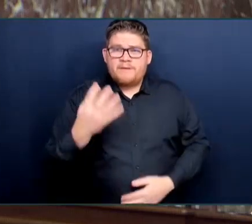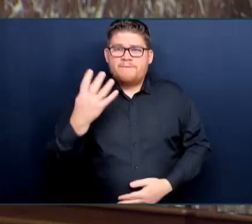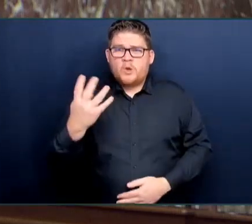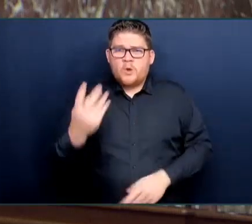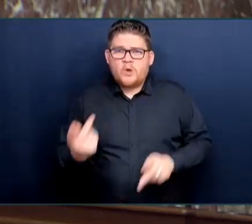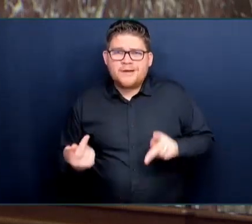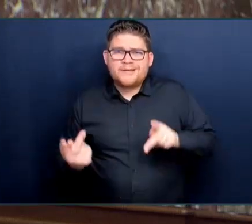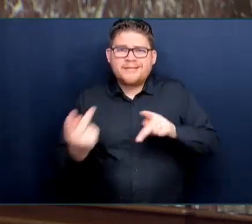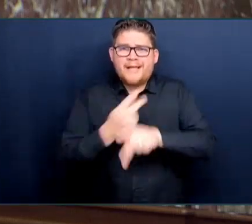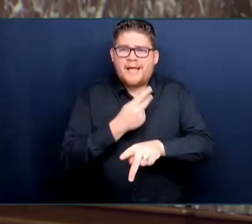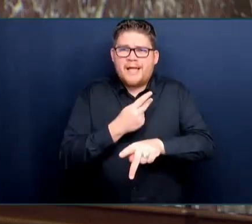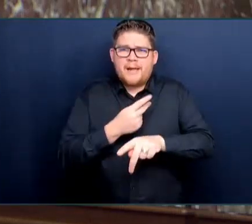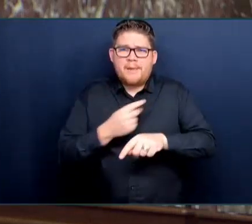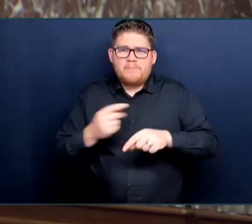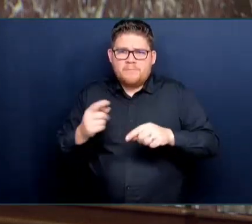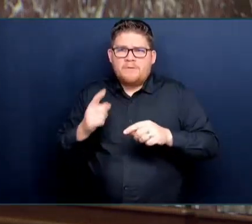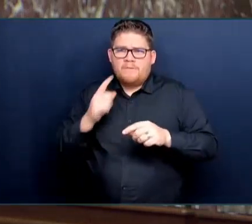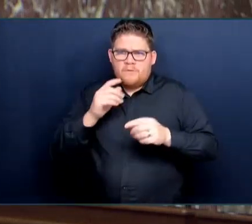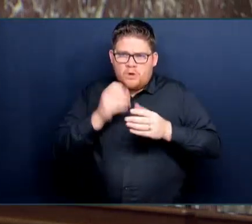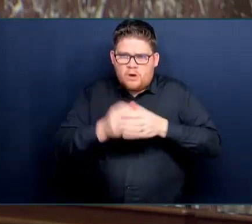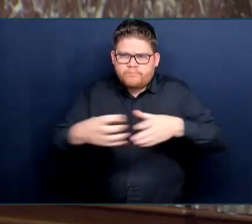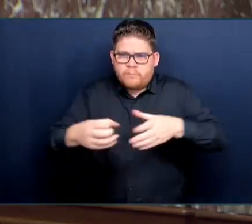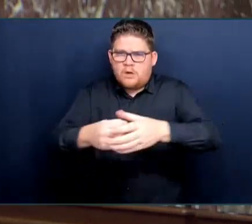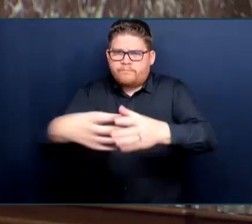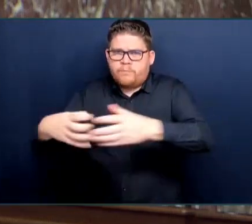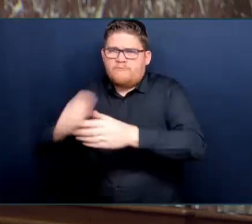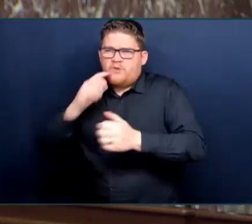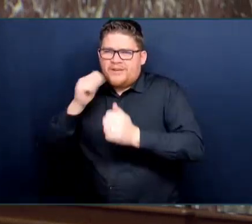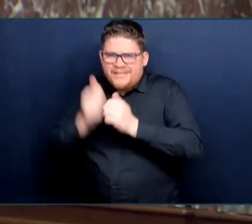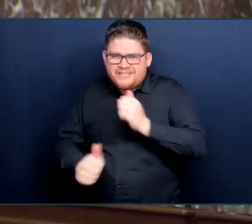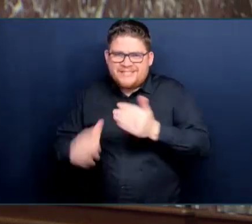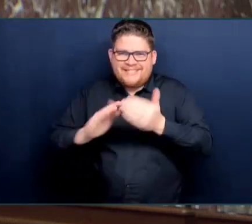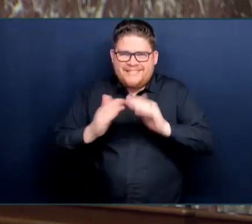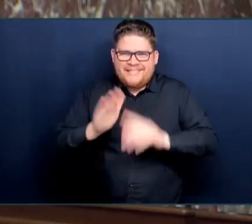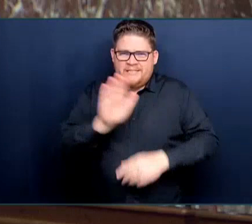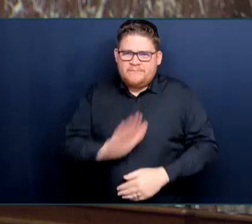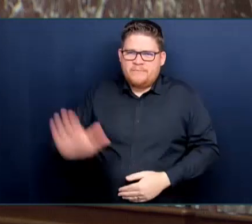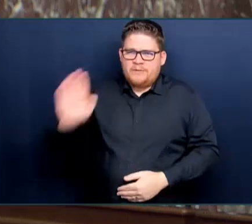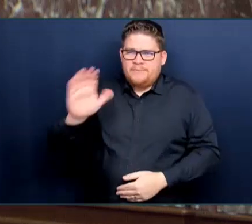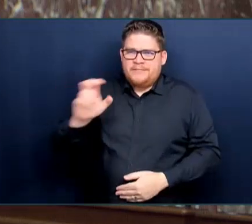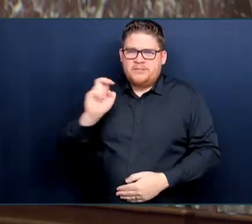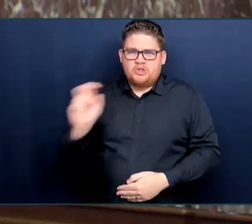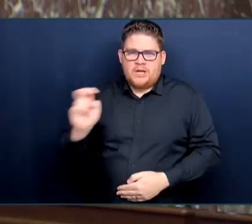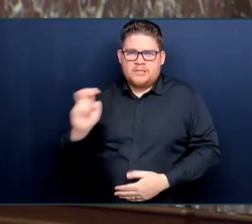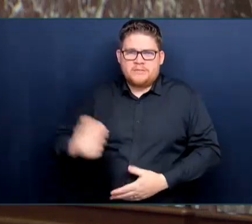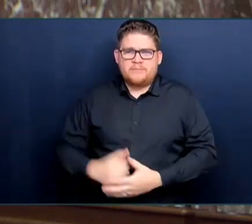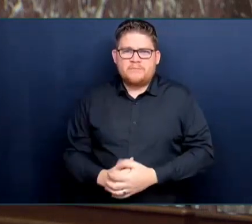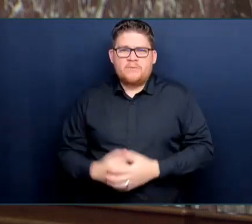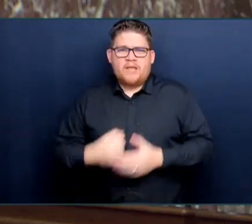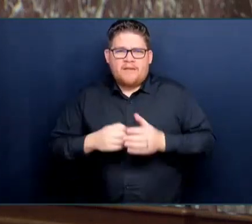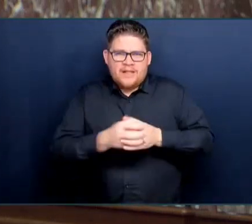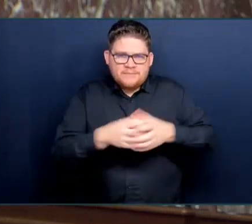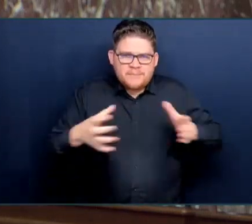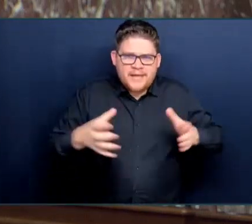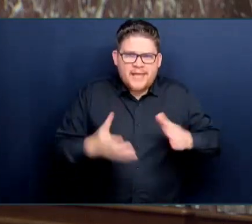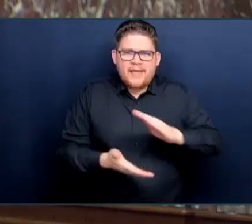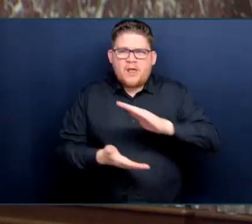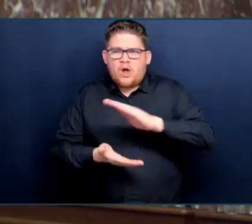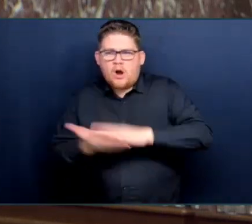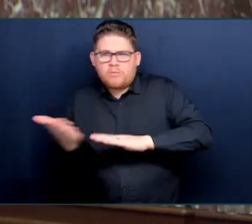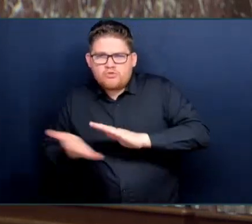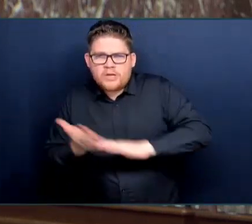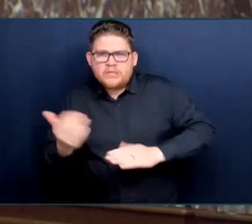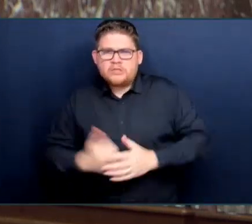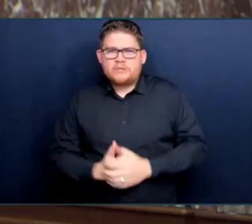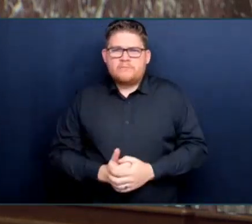Mr. Speaker. It builds upon record levels of investment in expanding operations of public transit services throughout